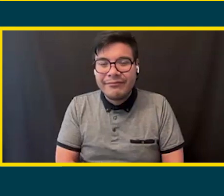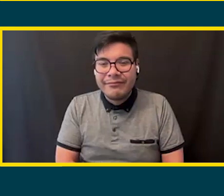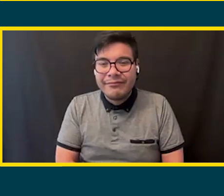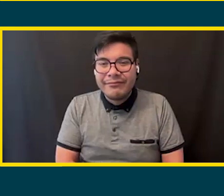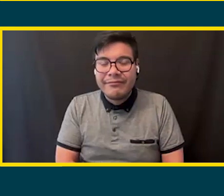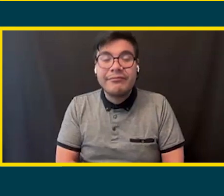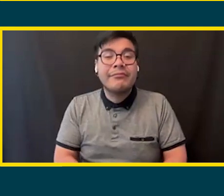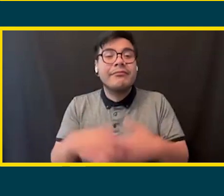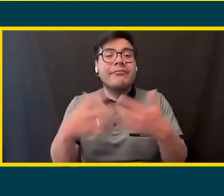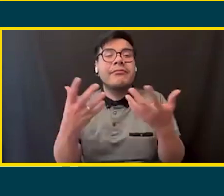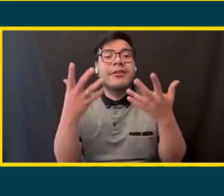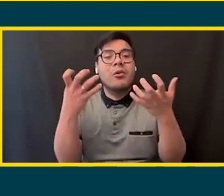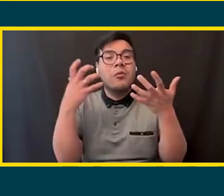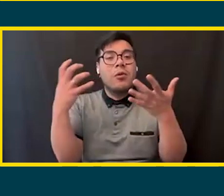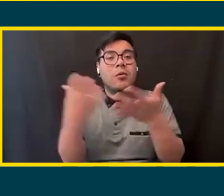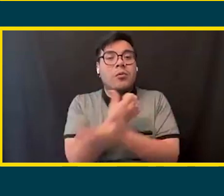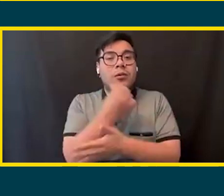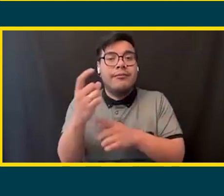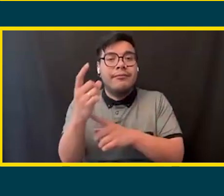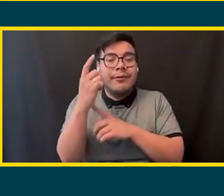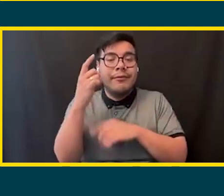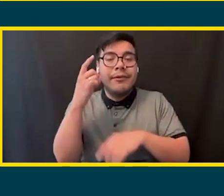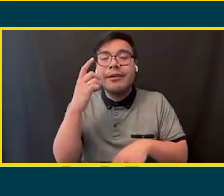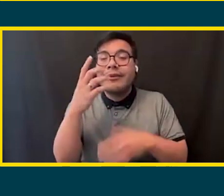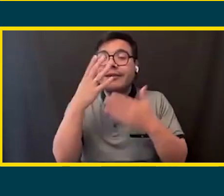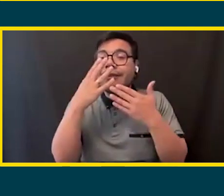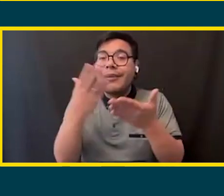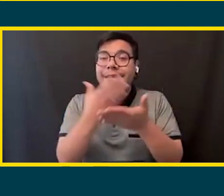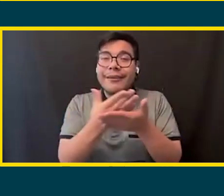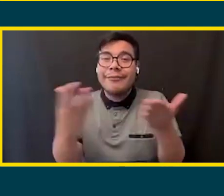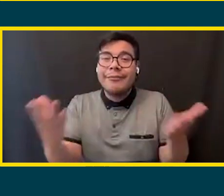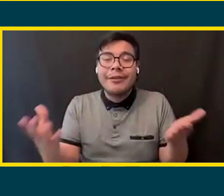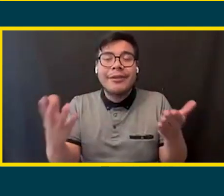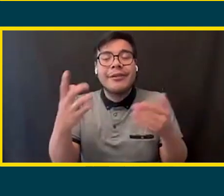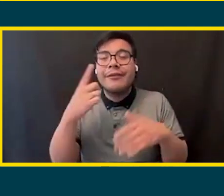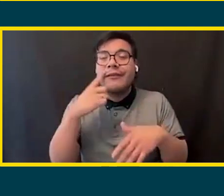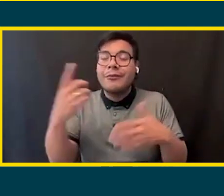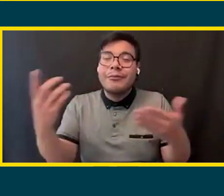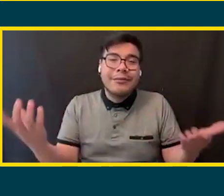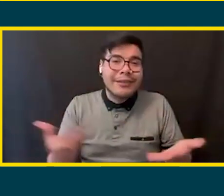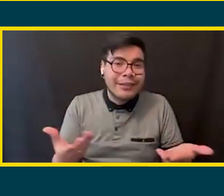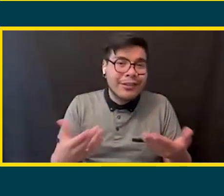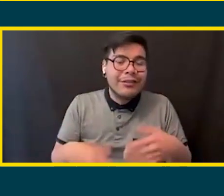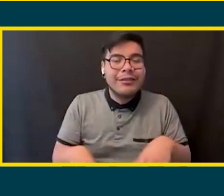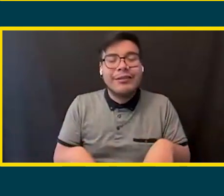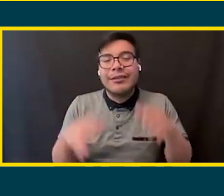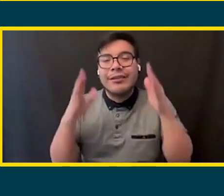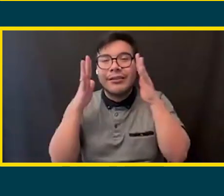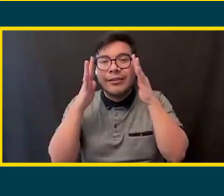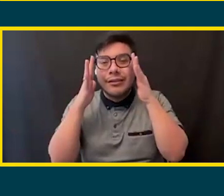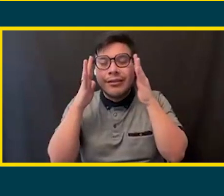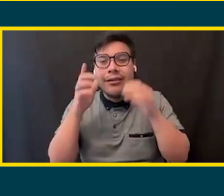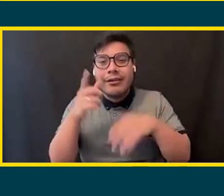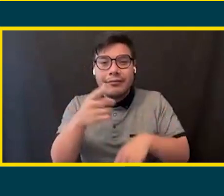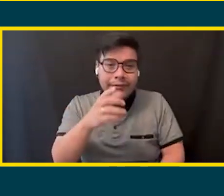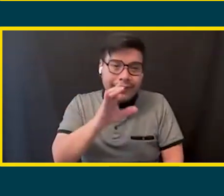I want to take a moment and thank everybody, as always, for being here, and particularly Kate,